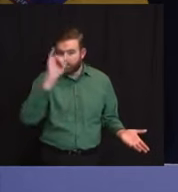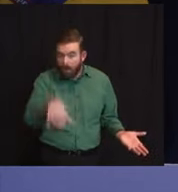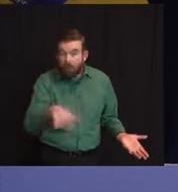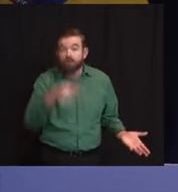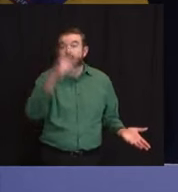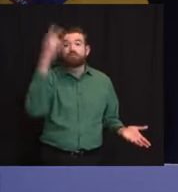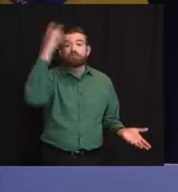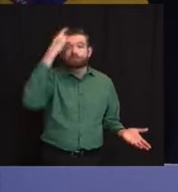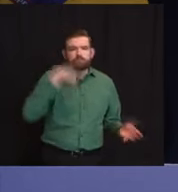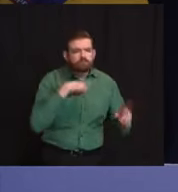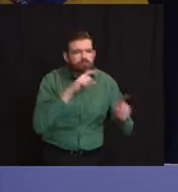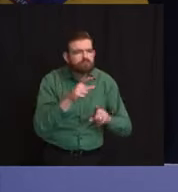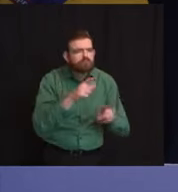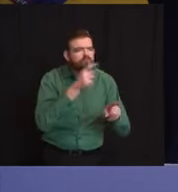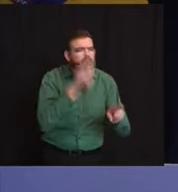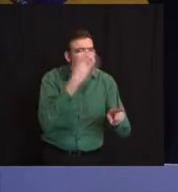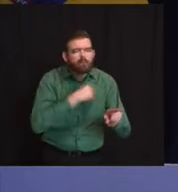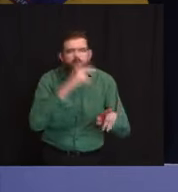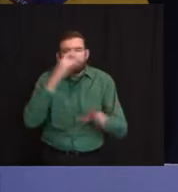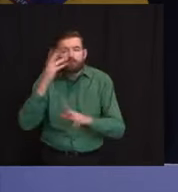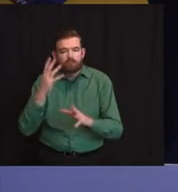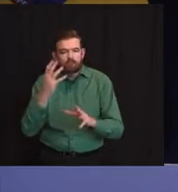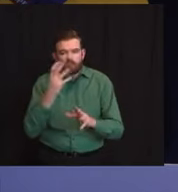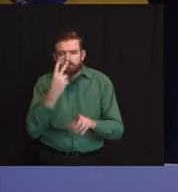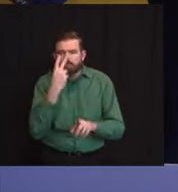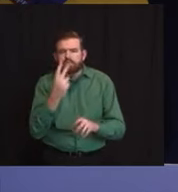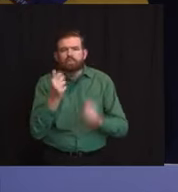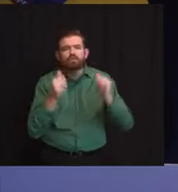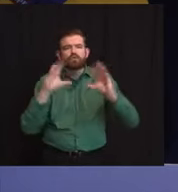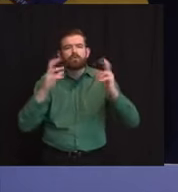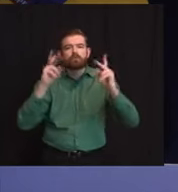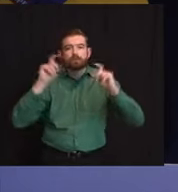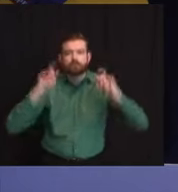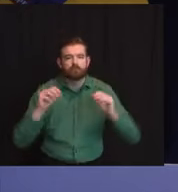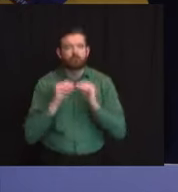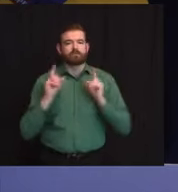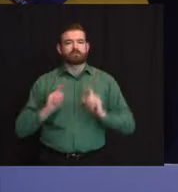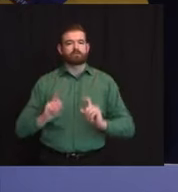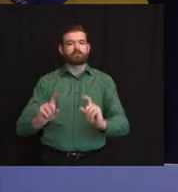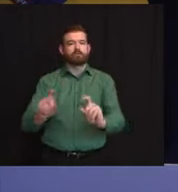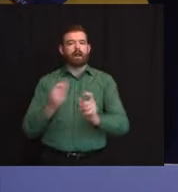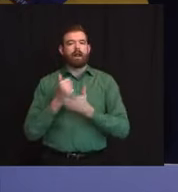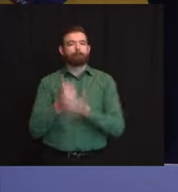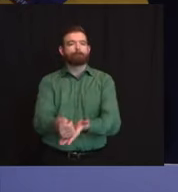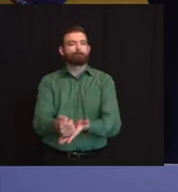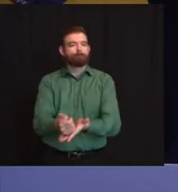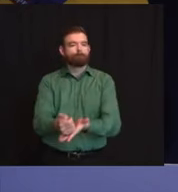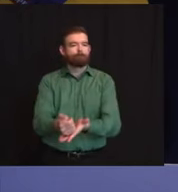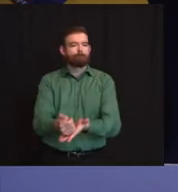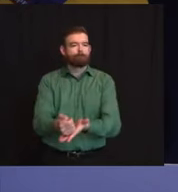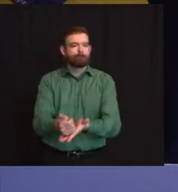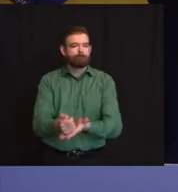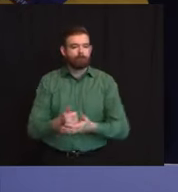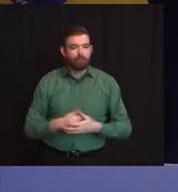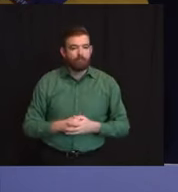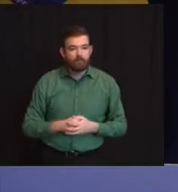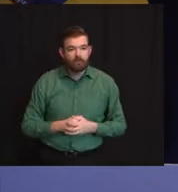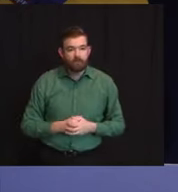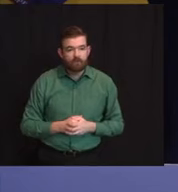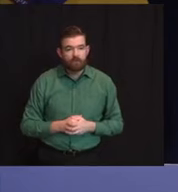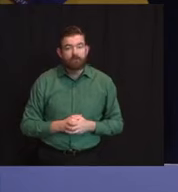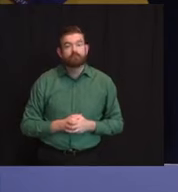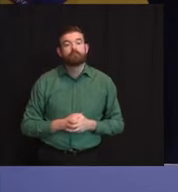testing into urban neighborhoods. So you're absolutely correct. It is something we have to pay a lot of attention to, and we plan to